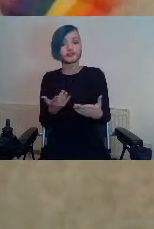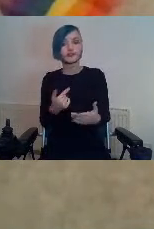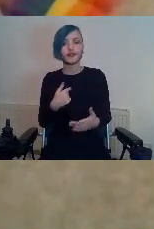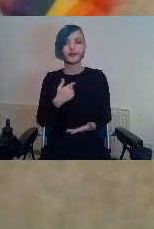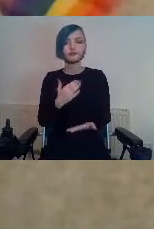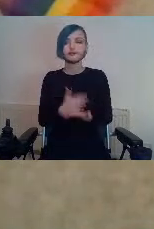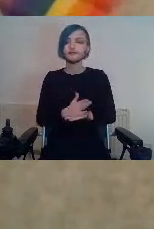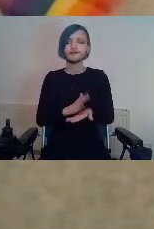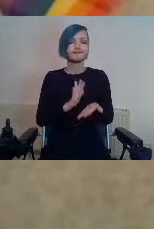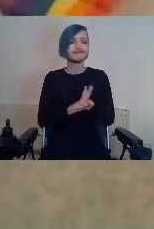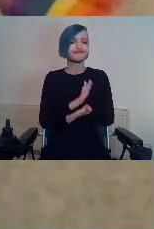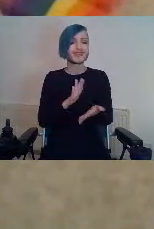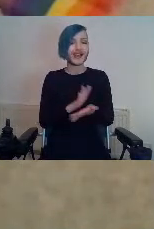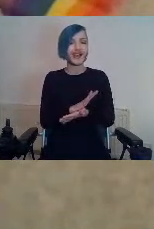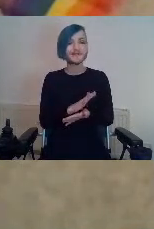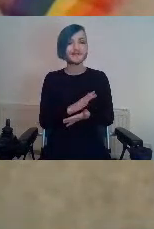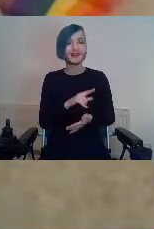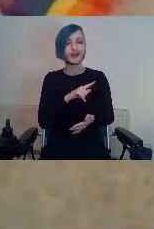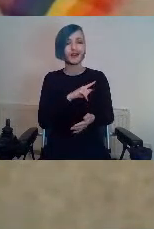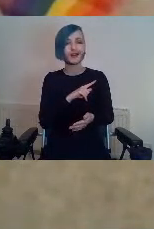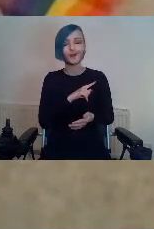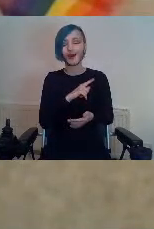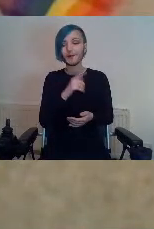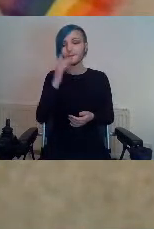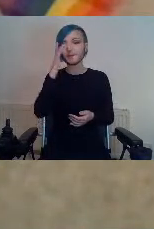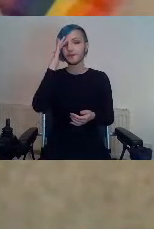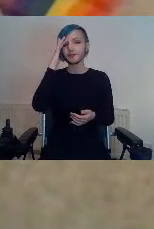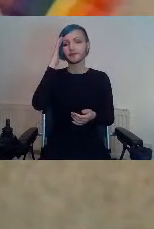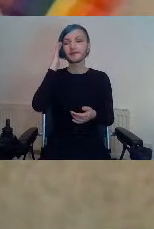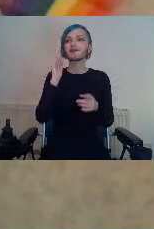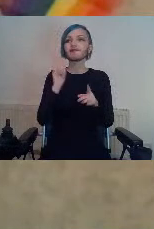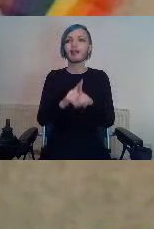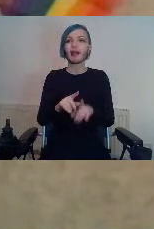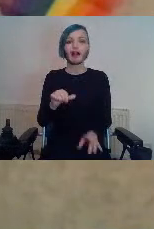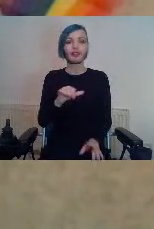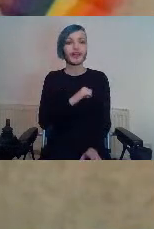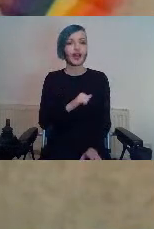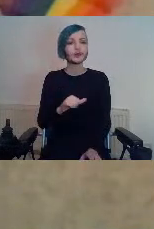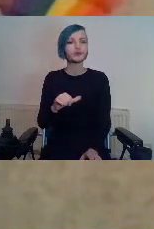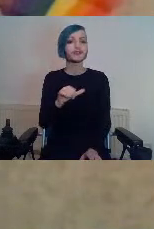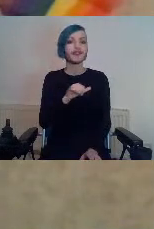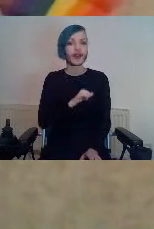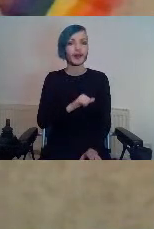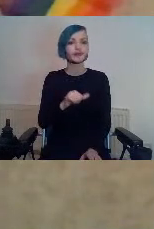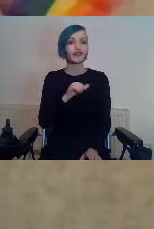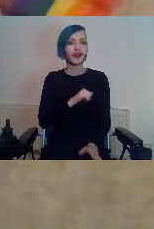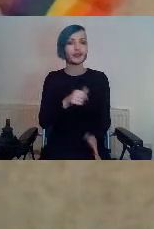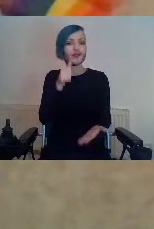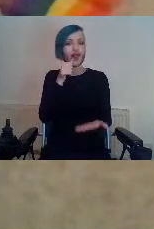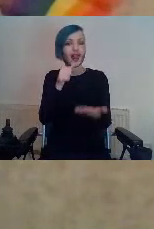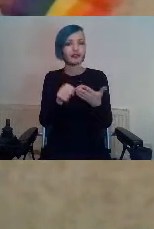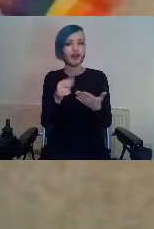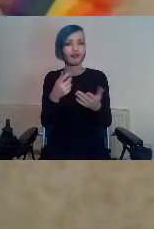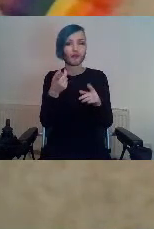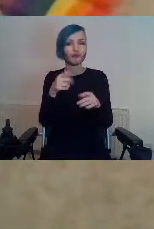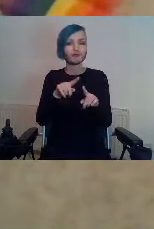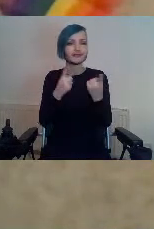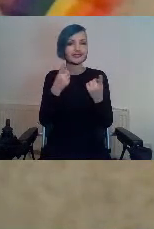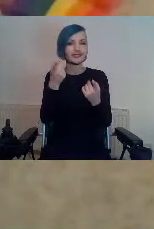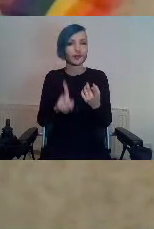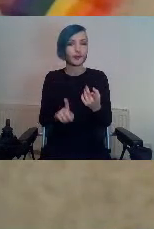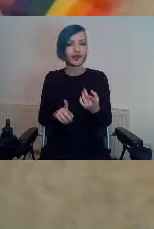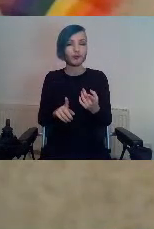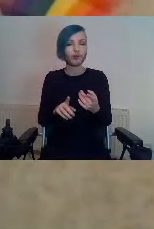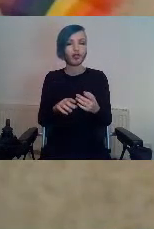because it was like thousands of letters from different people from different